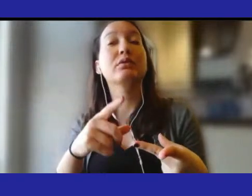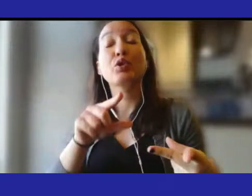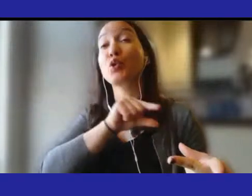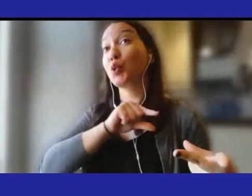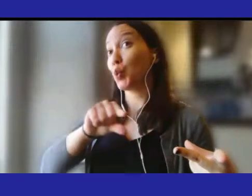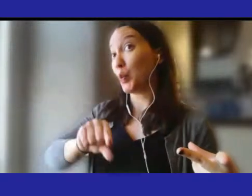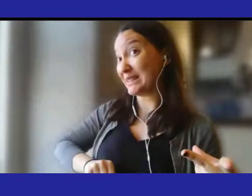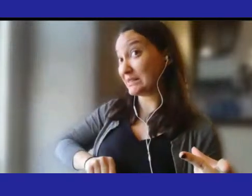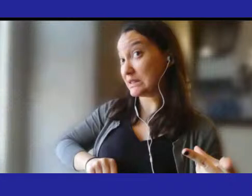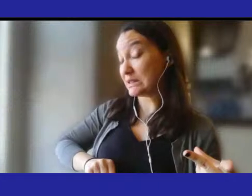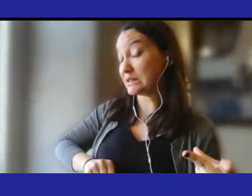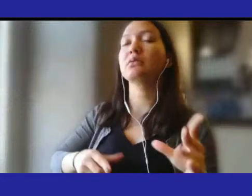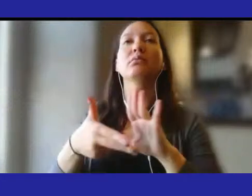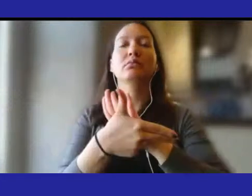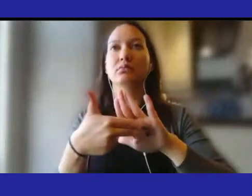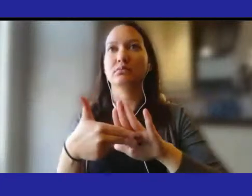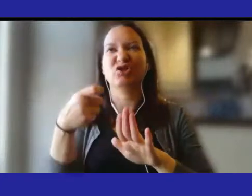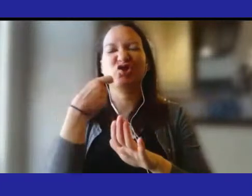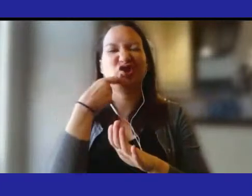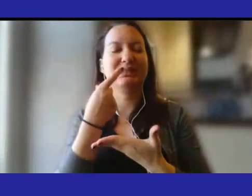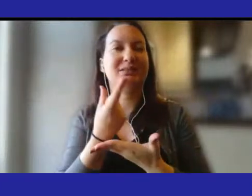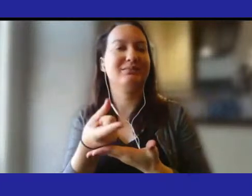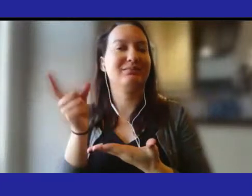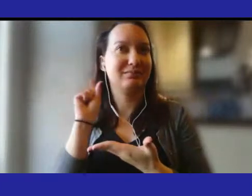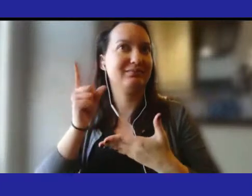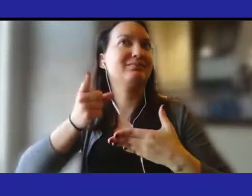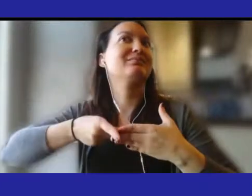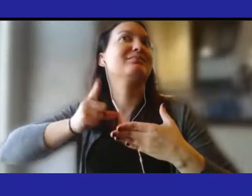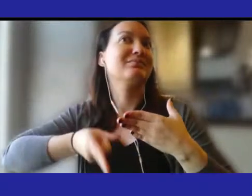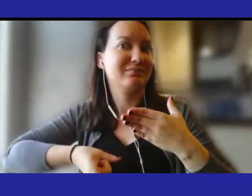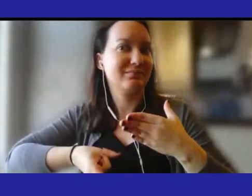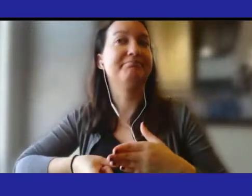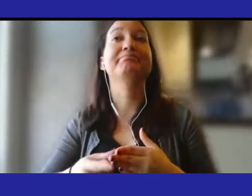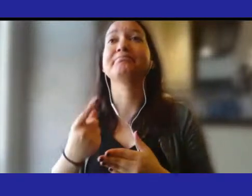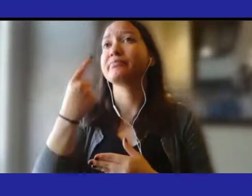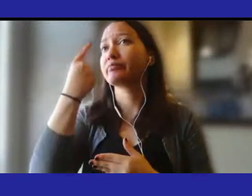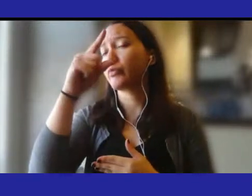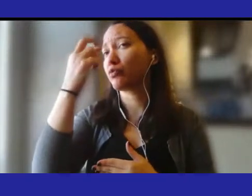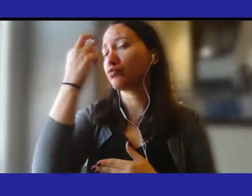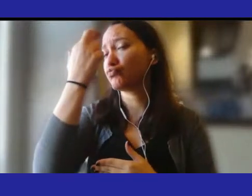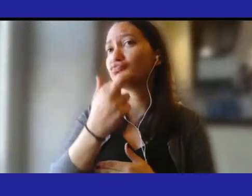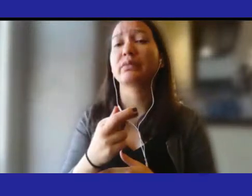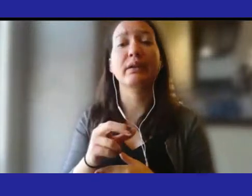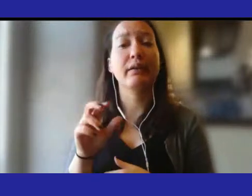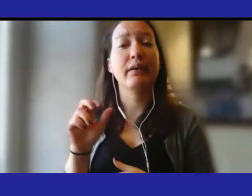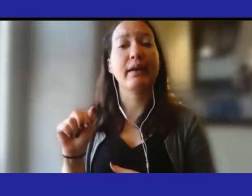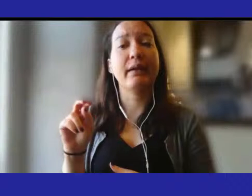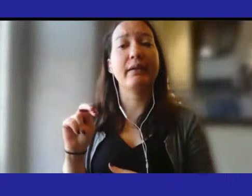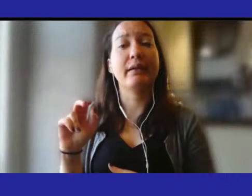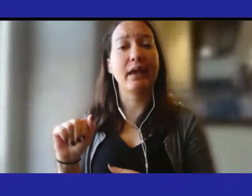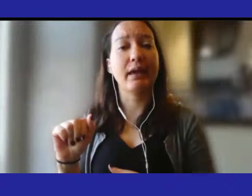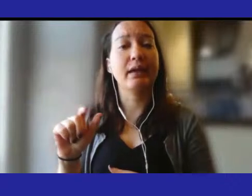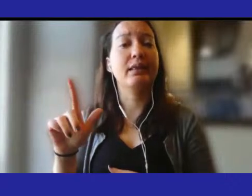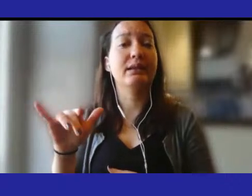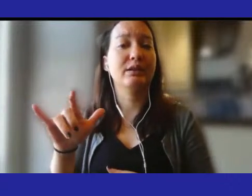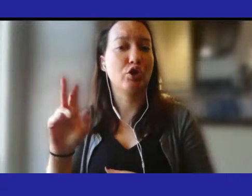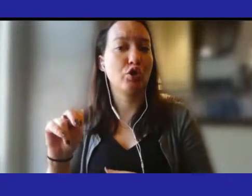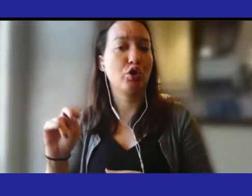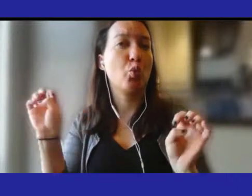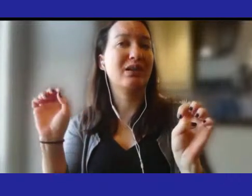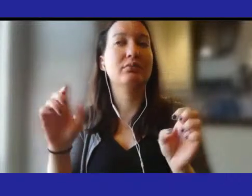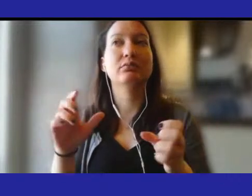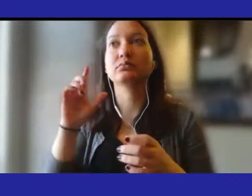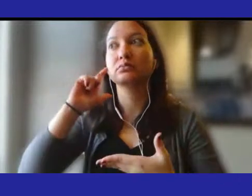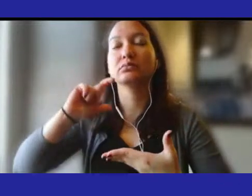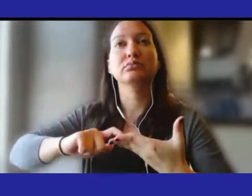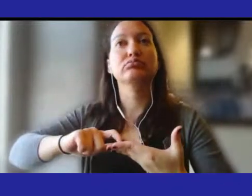were designated just this past weekend for the ENA Lantern Award, which recognizes emergency departments that